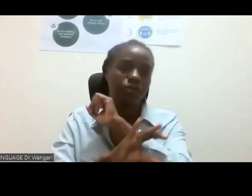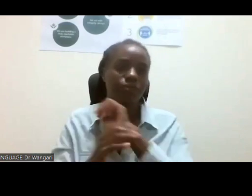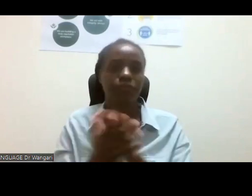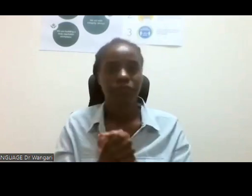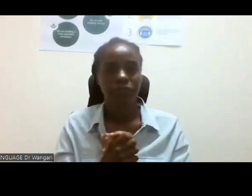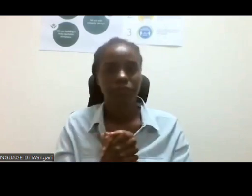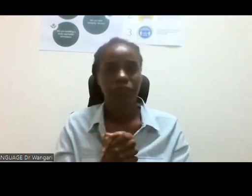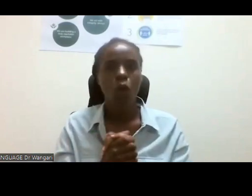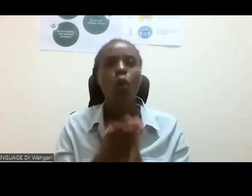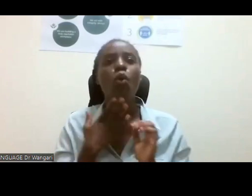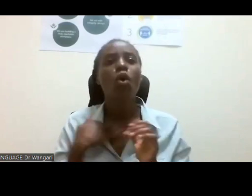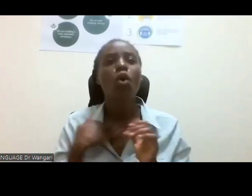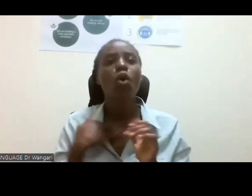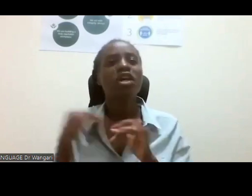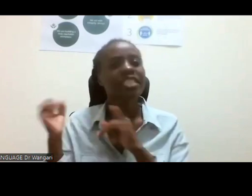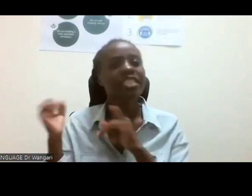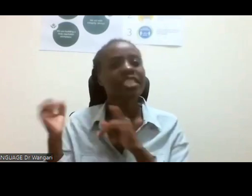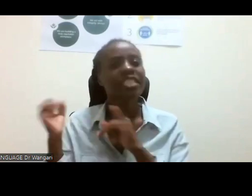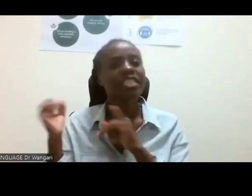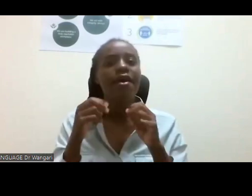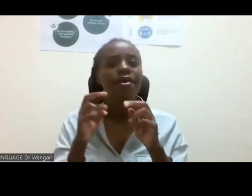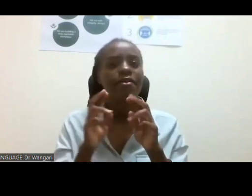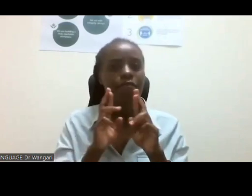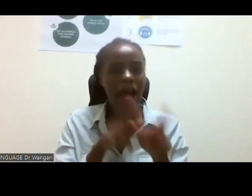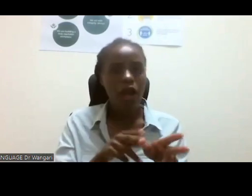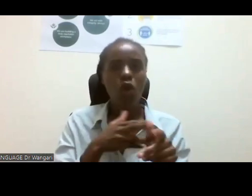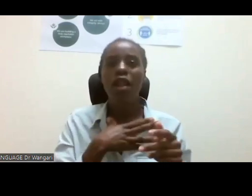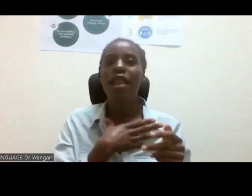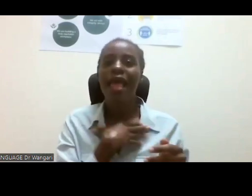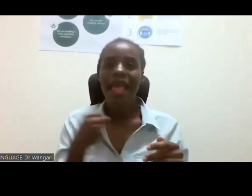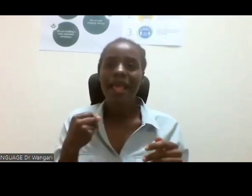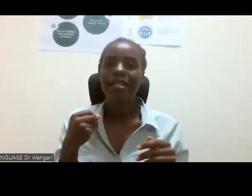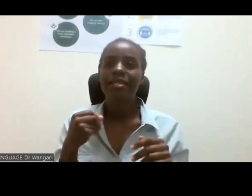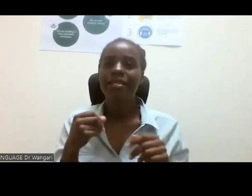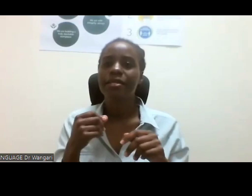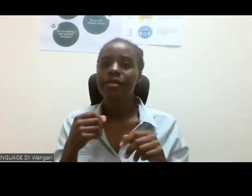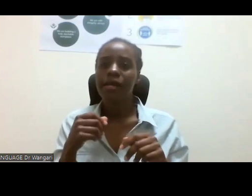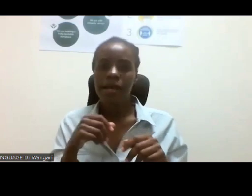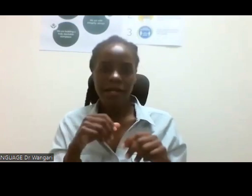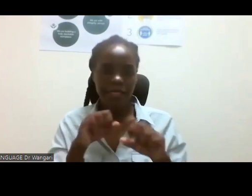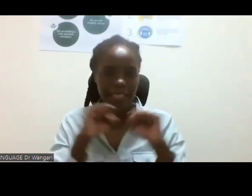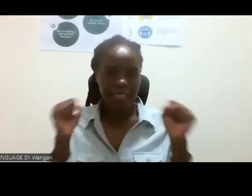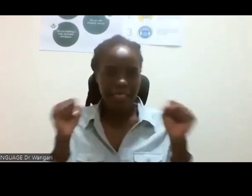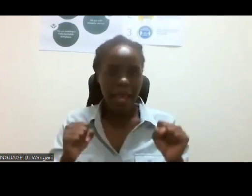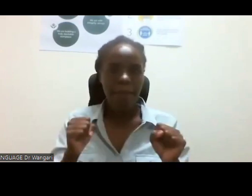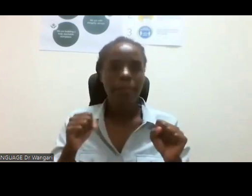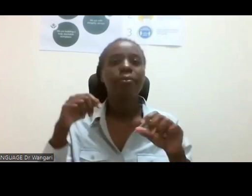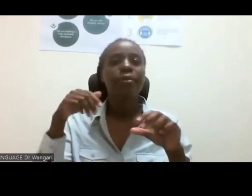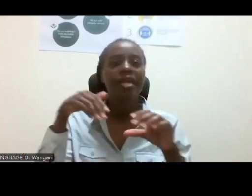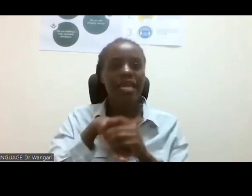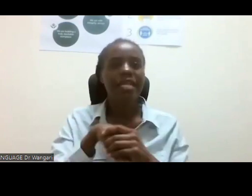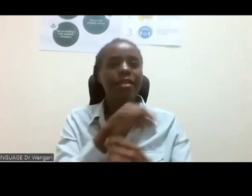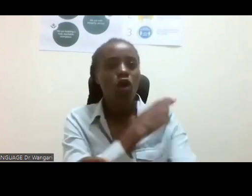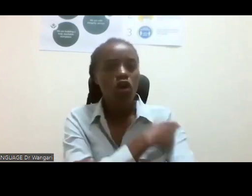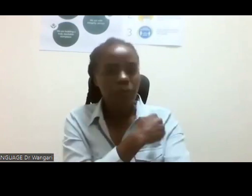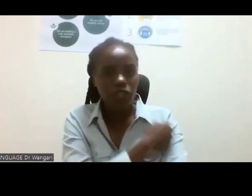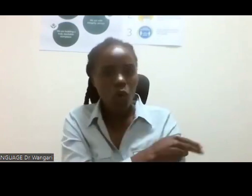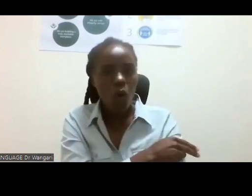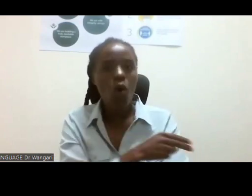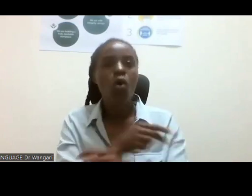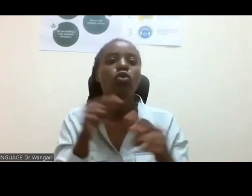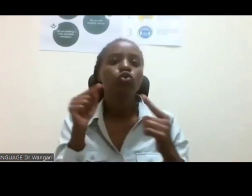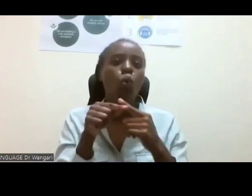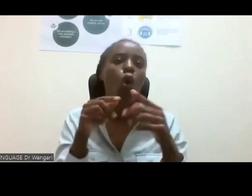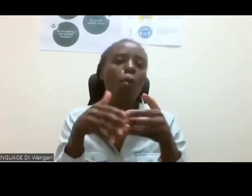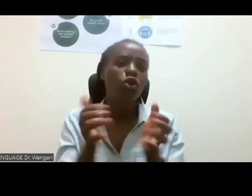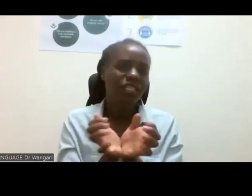Strengthening referral and coordination systems through skillful engagement of the community to the health facility and rehabilitation back into the community continues